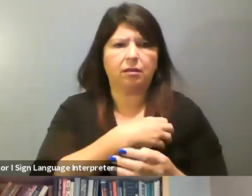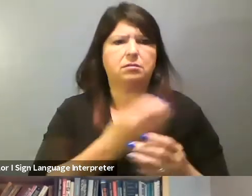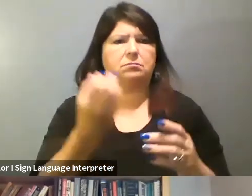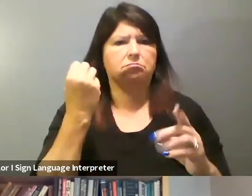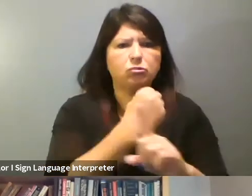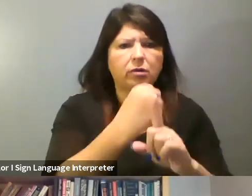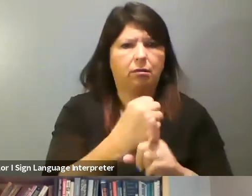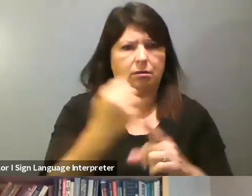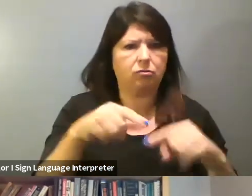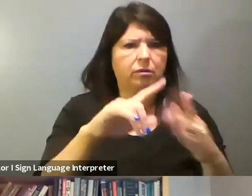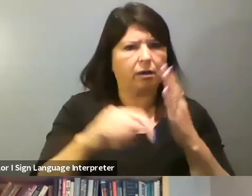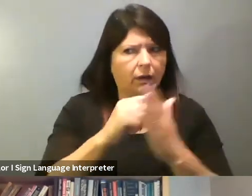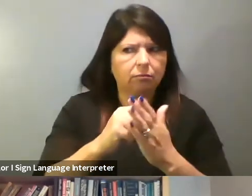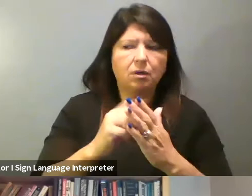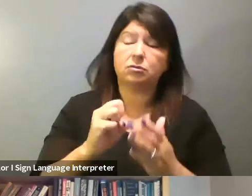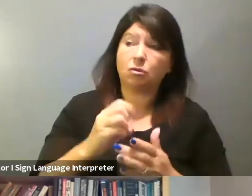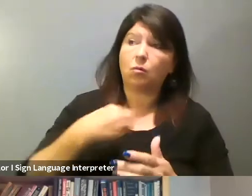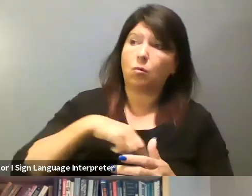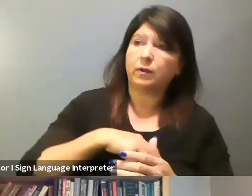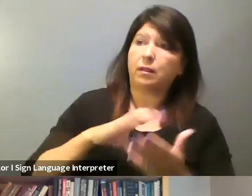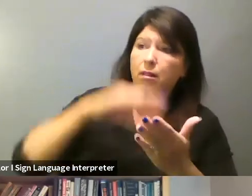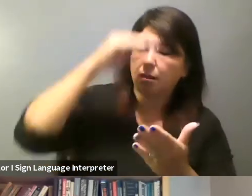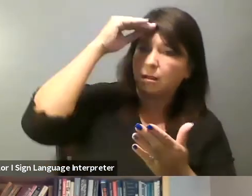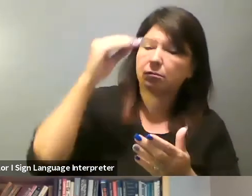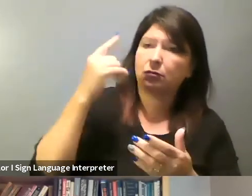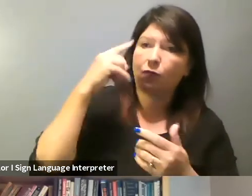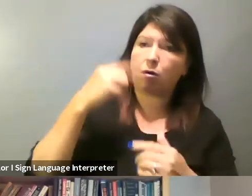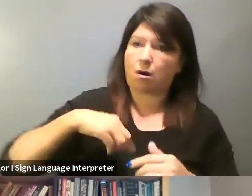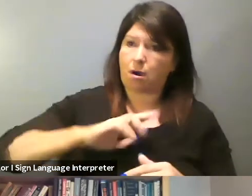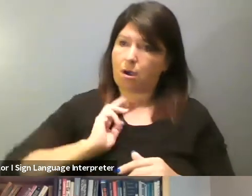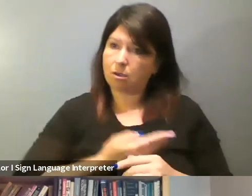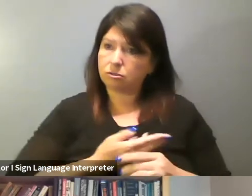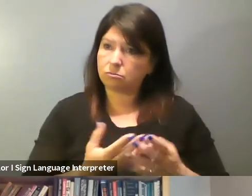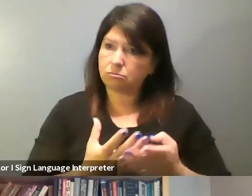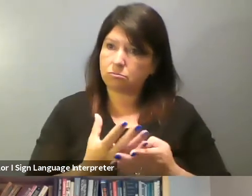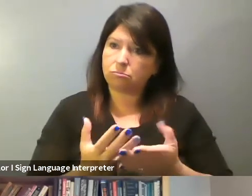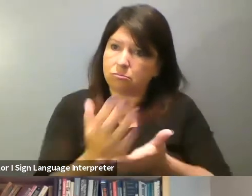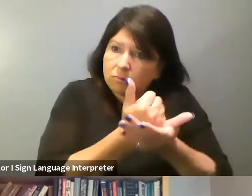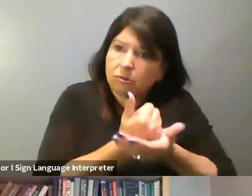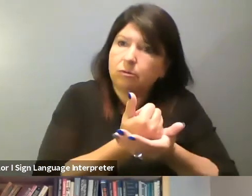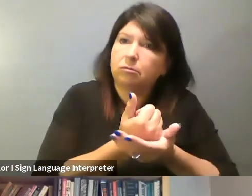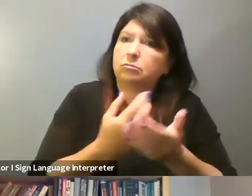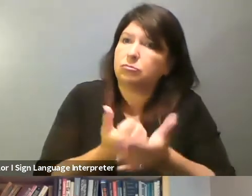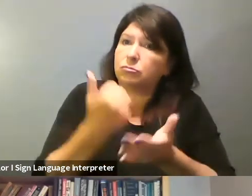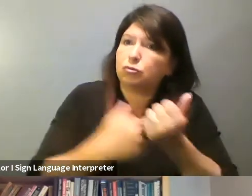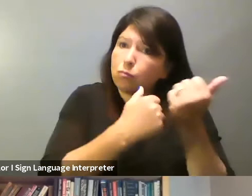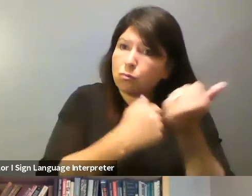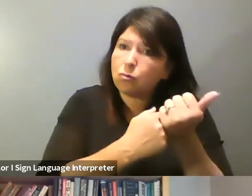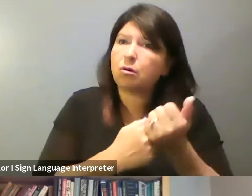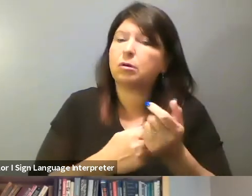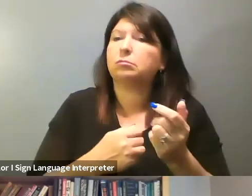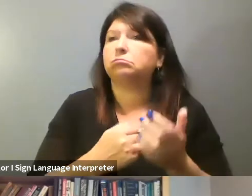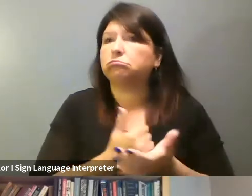in order to get support from the people in the community, you had to do other things. And we began to recognize we had a 10-point platform